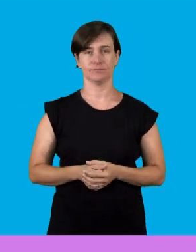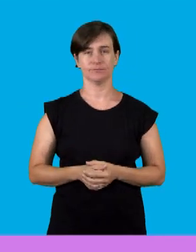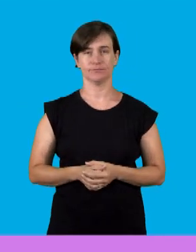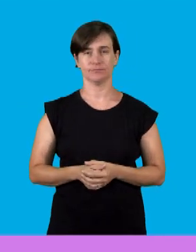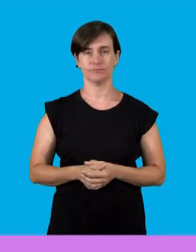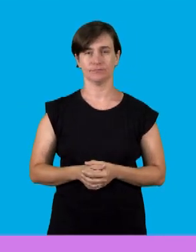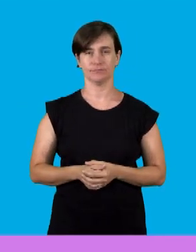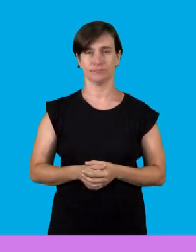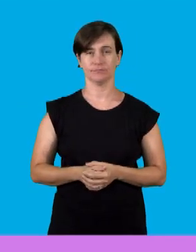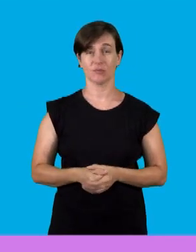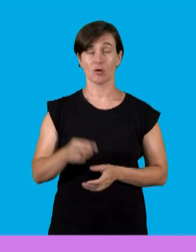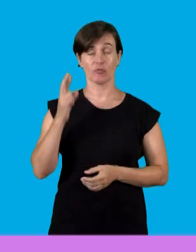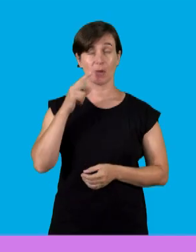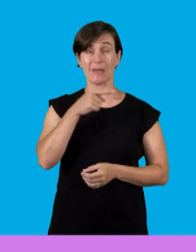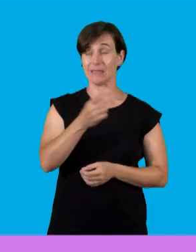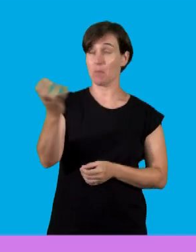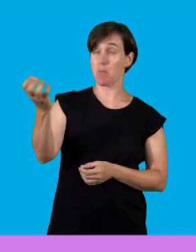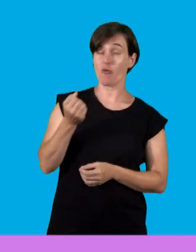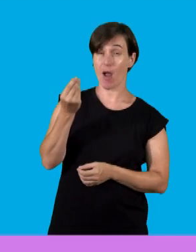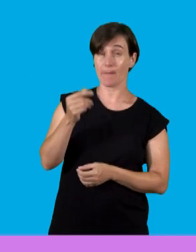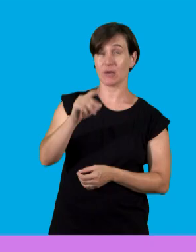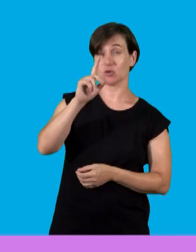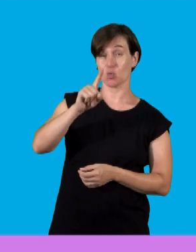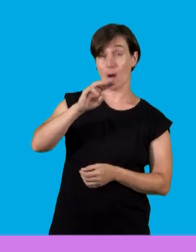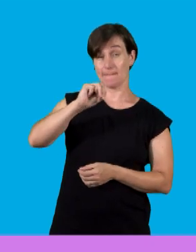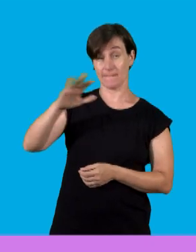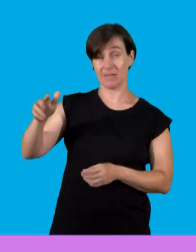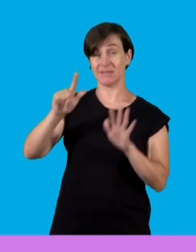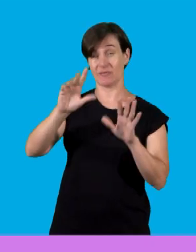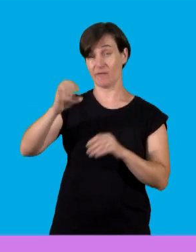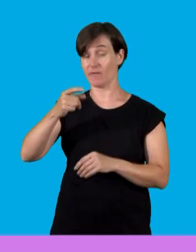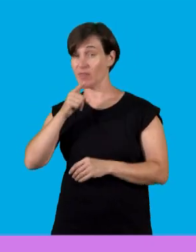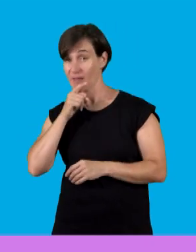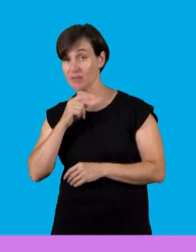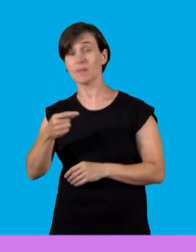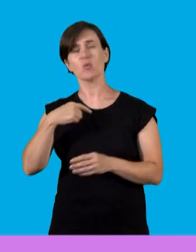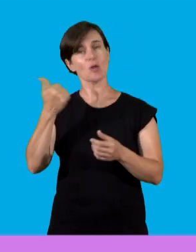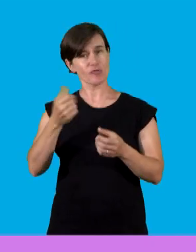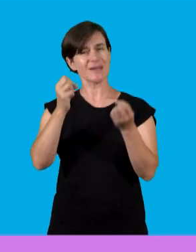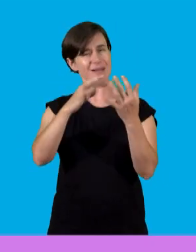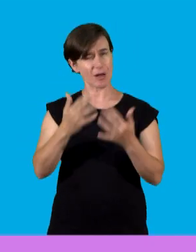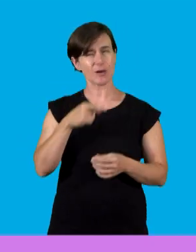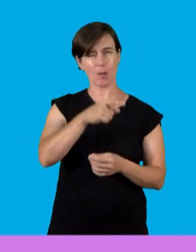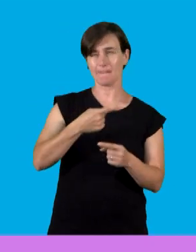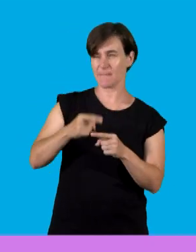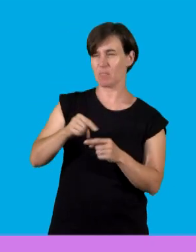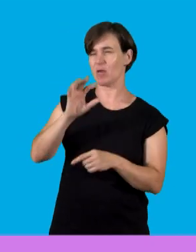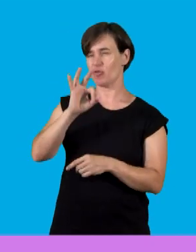this is what he is borrowing. But we just calculated that Katleo will need to pay back